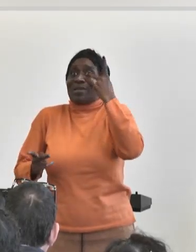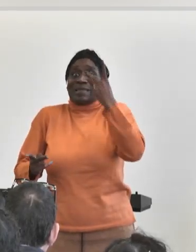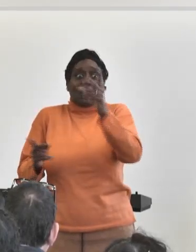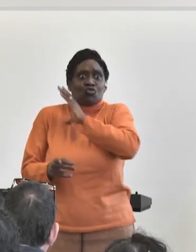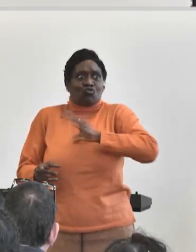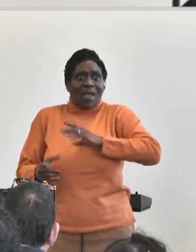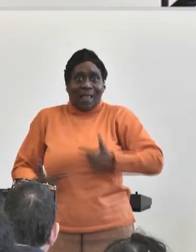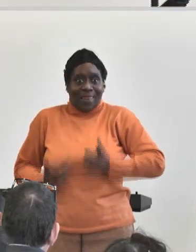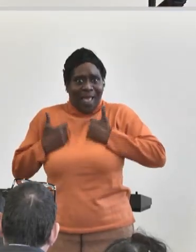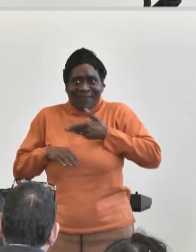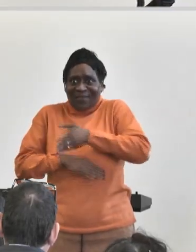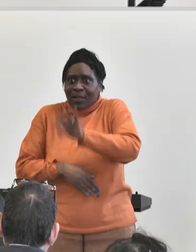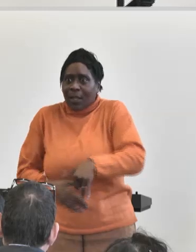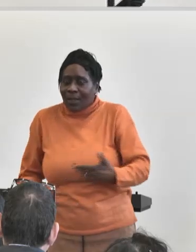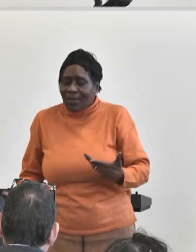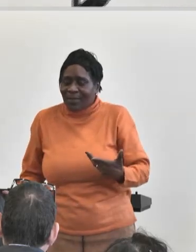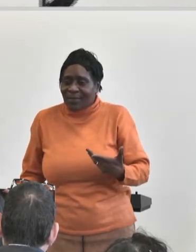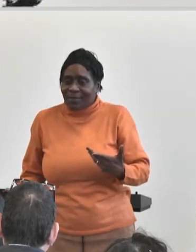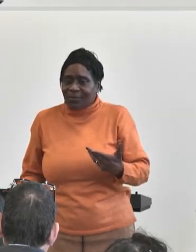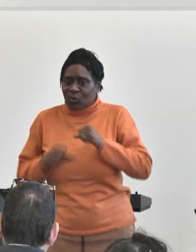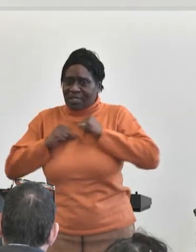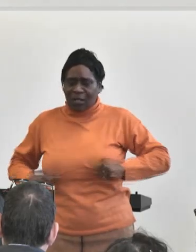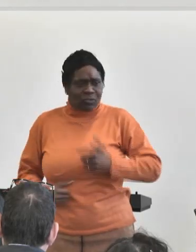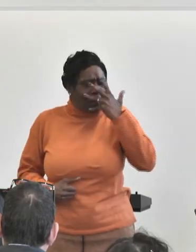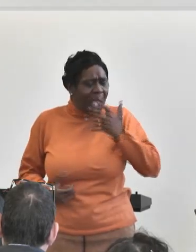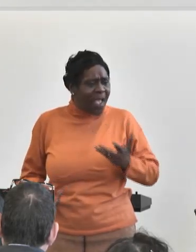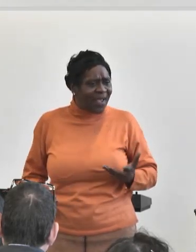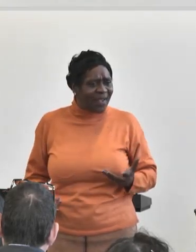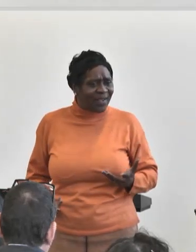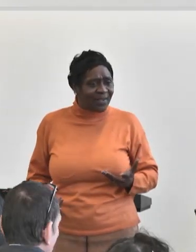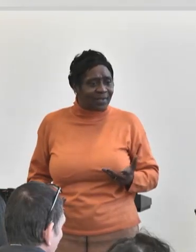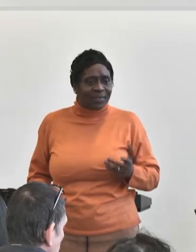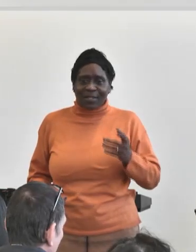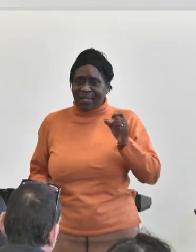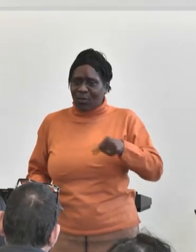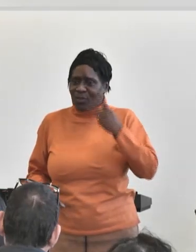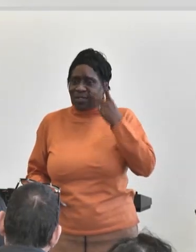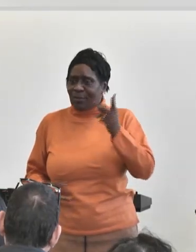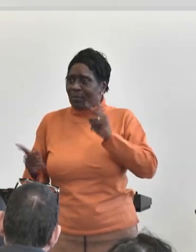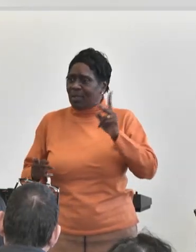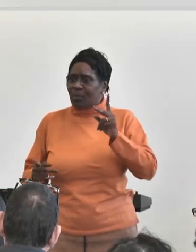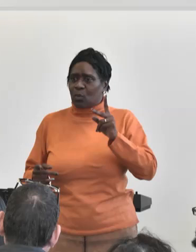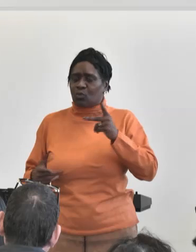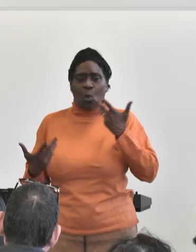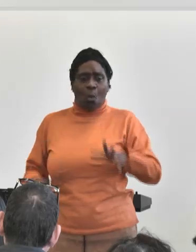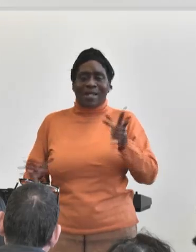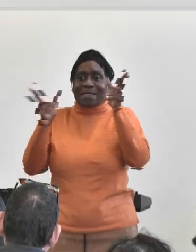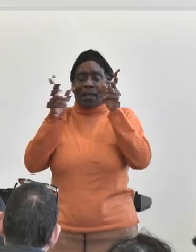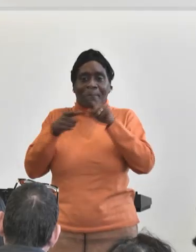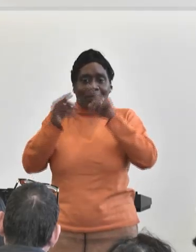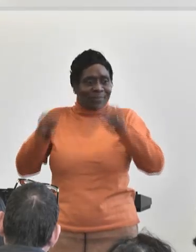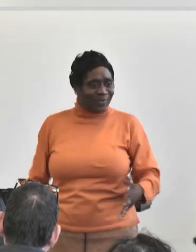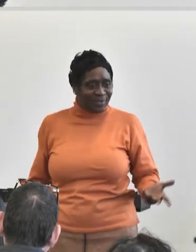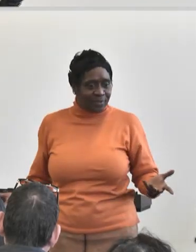after he died. Y cientos de personas lo vieron vivo después de eso. Can you see that some people who oppose a miracle, pueden ver que gente que opone,